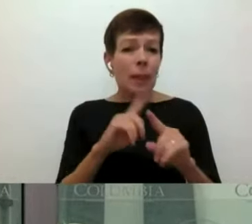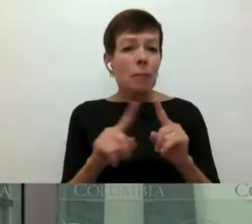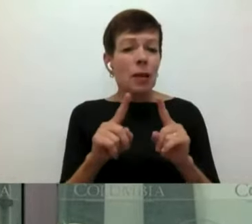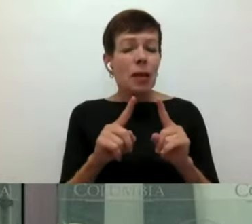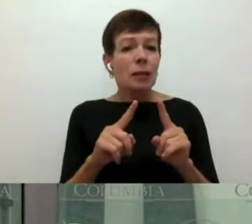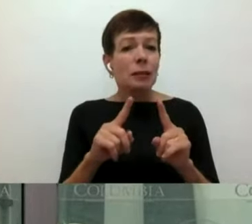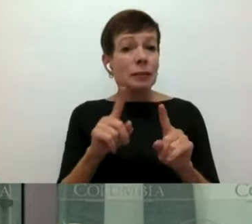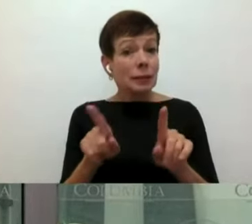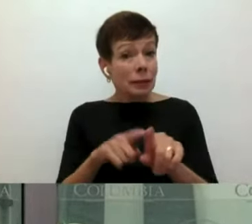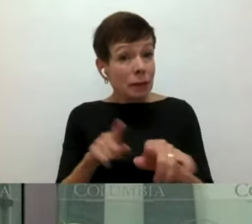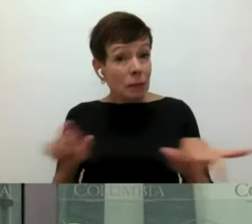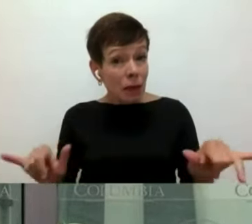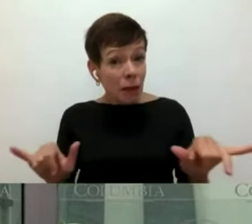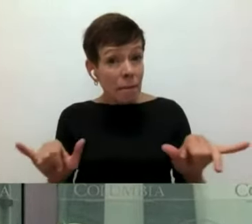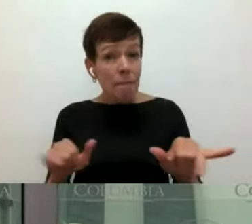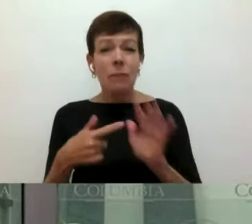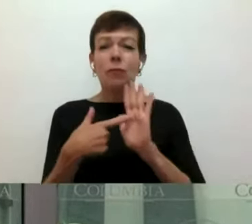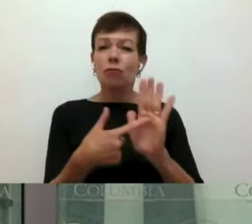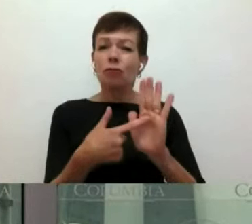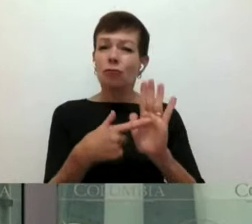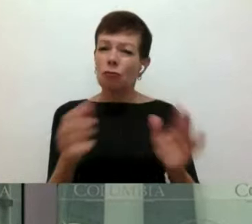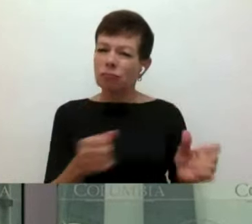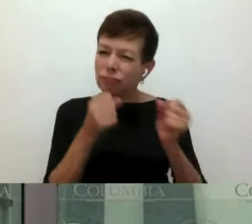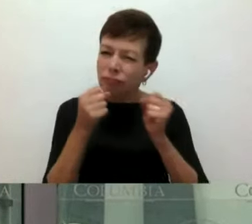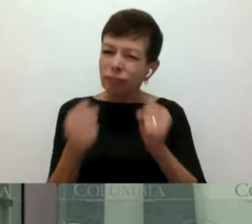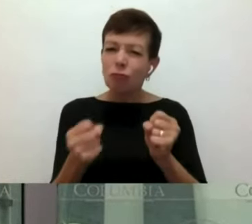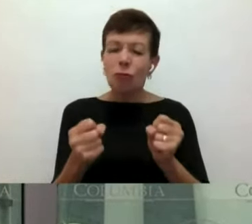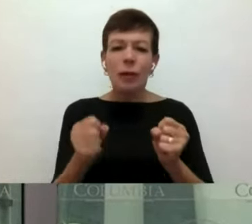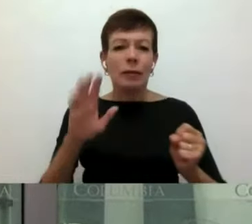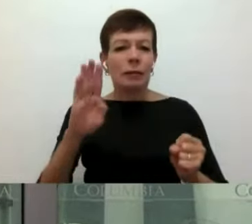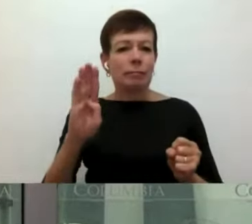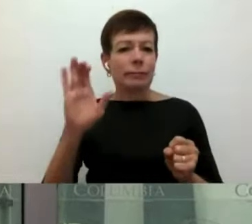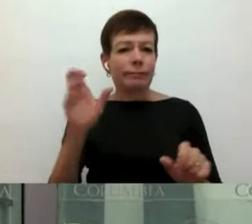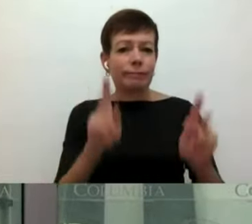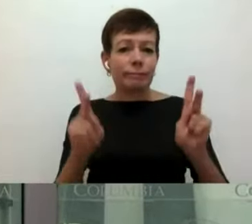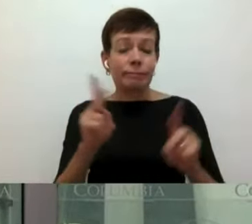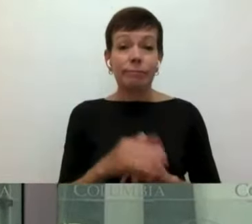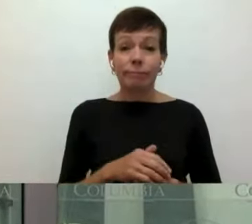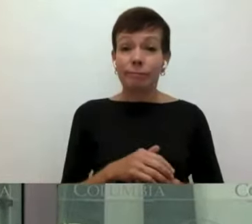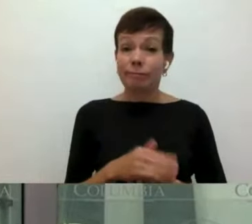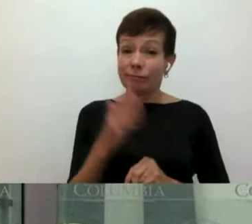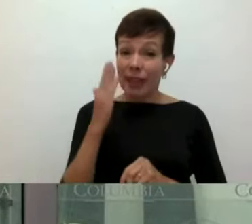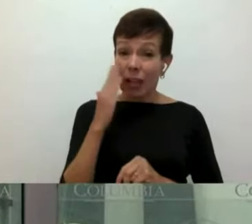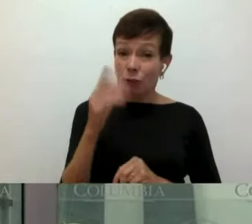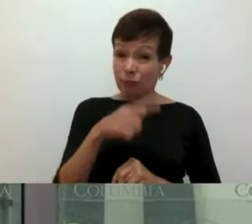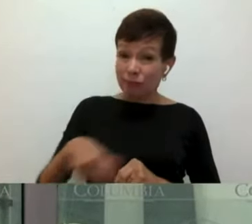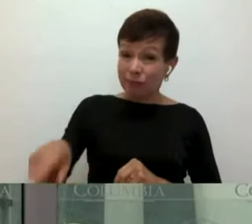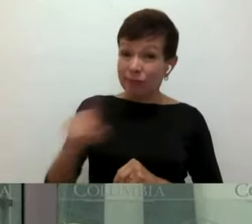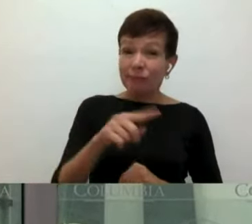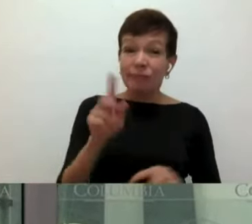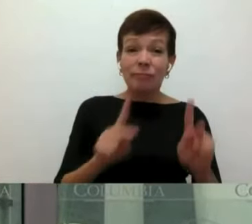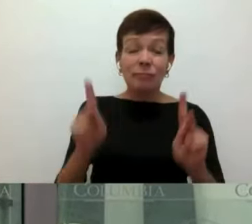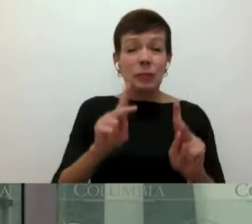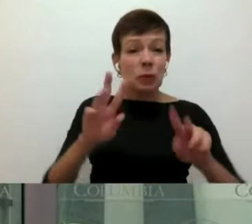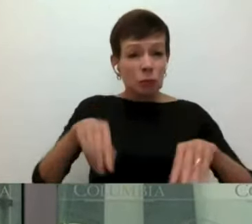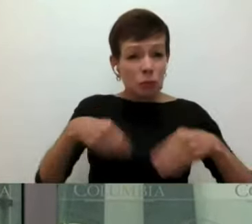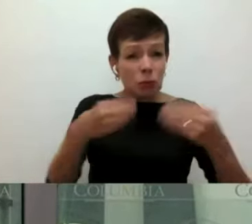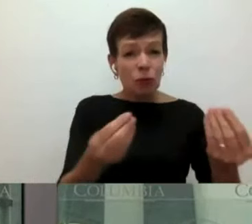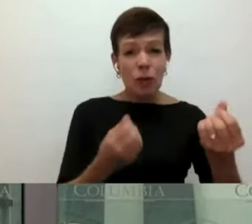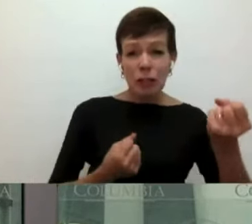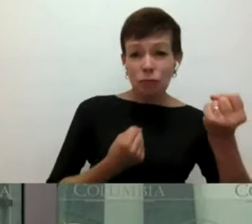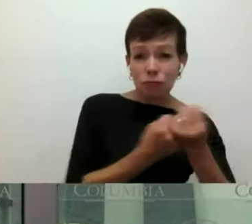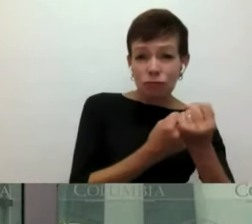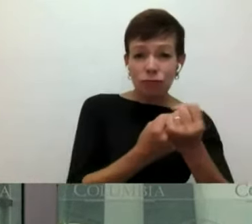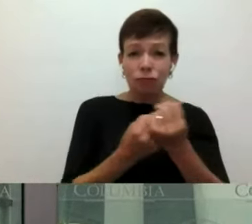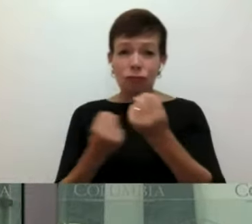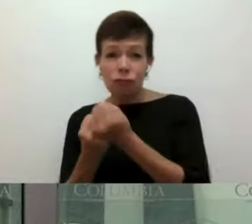devastating, but also show the strength of British Columbians. I know of volunteers in West Kelowna and Kelowna